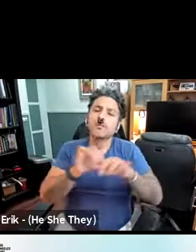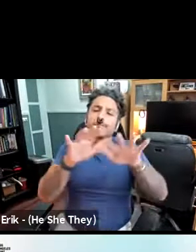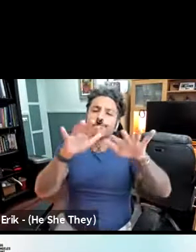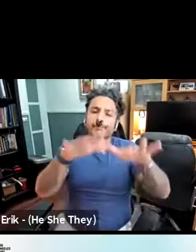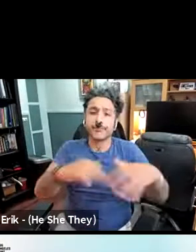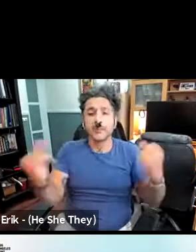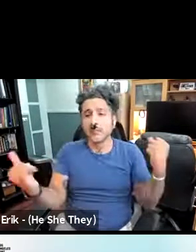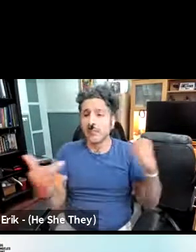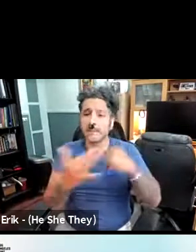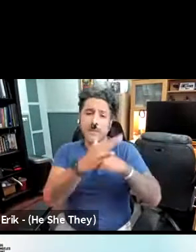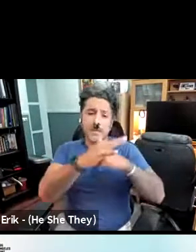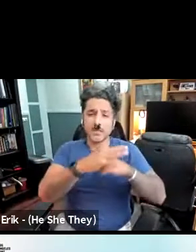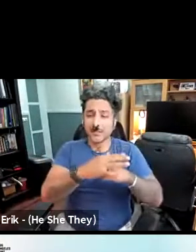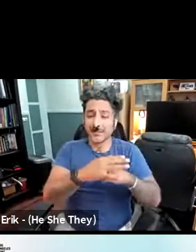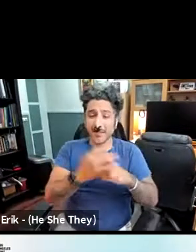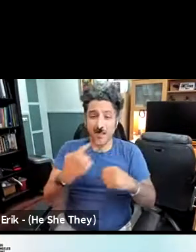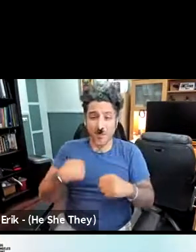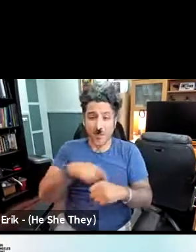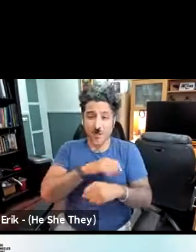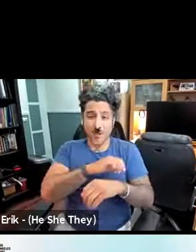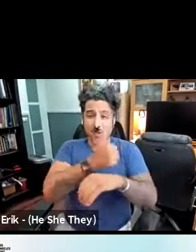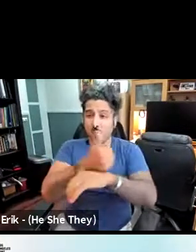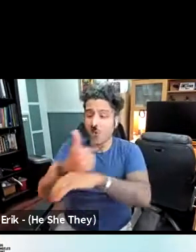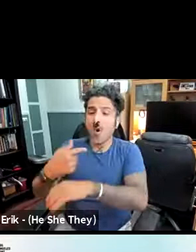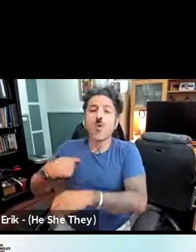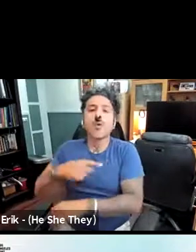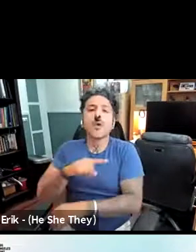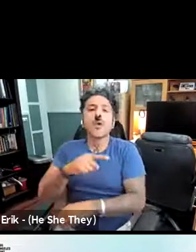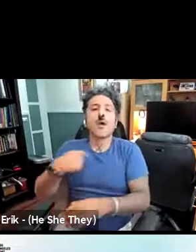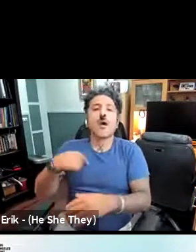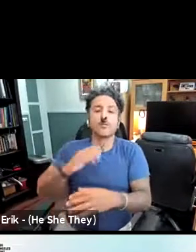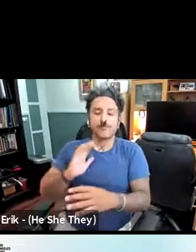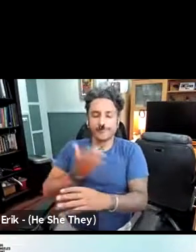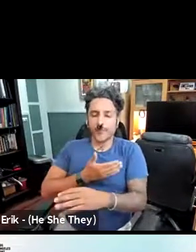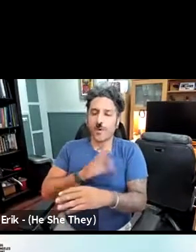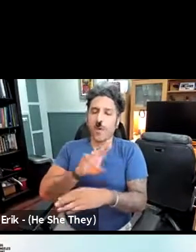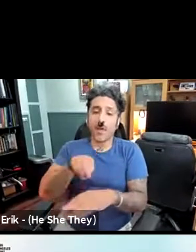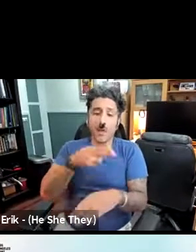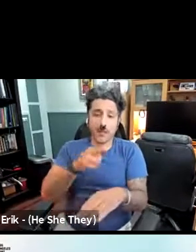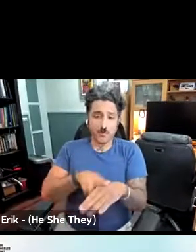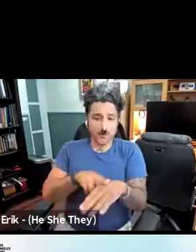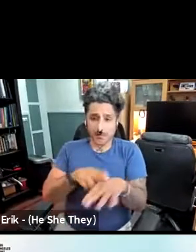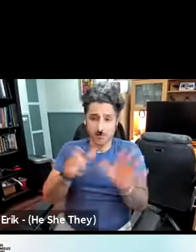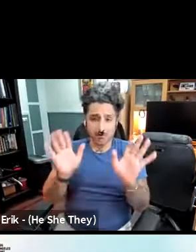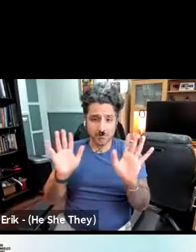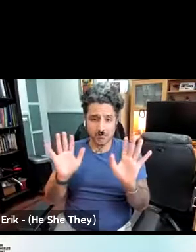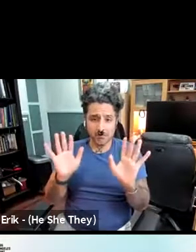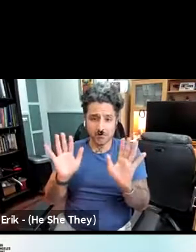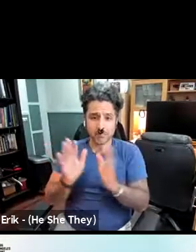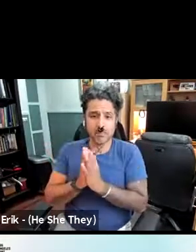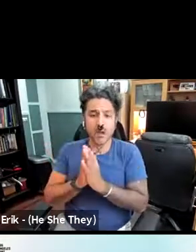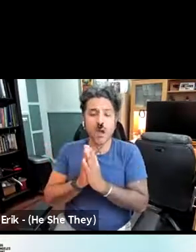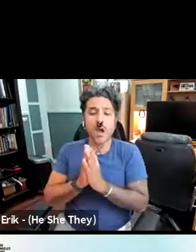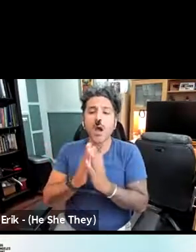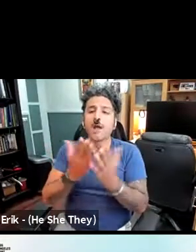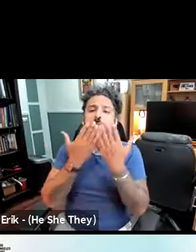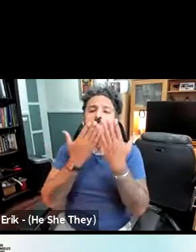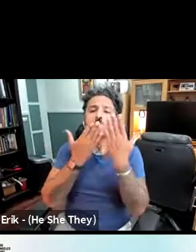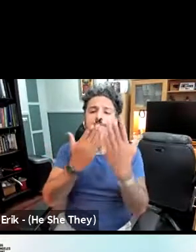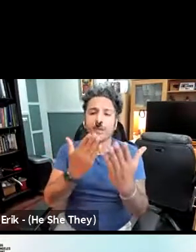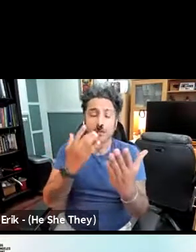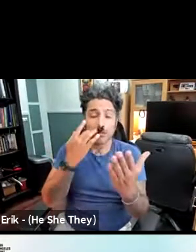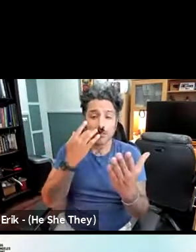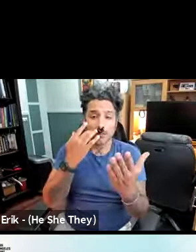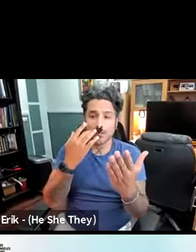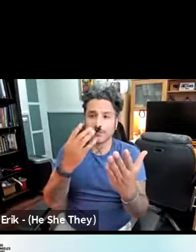see us everywhere, because we are natural and we always have been. And Ashe, and so I'm thankful, and I look